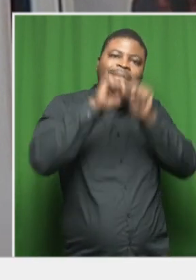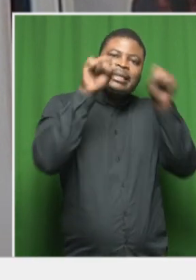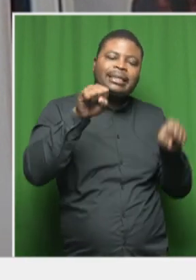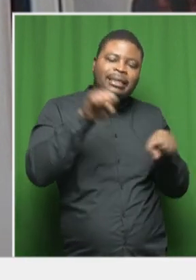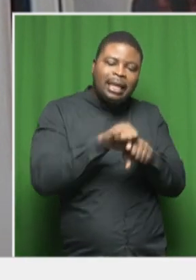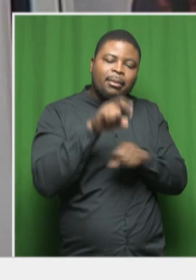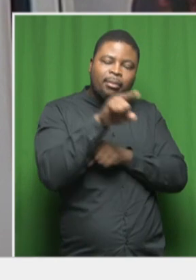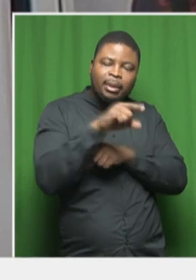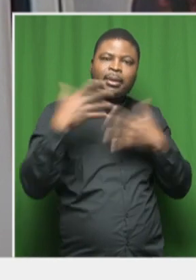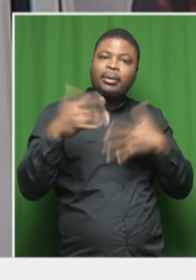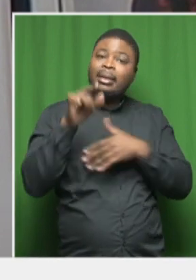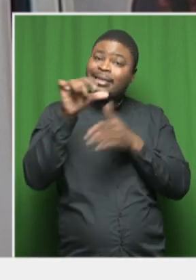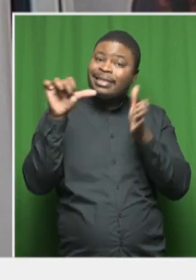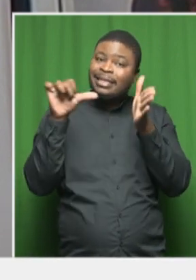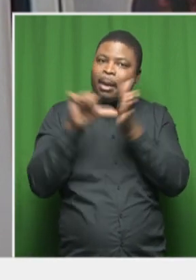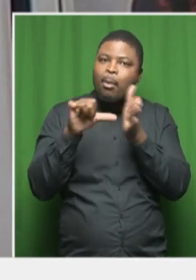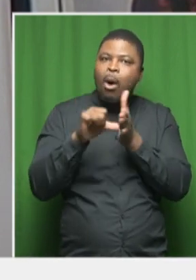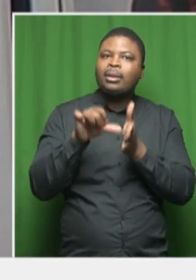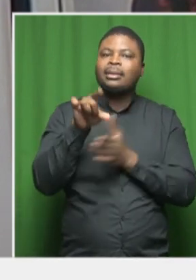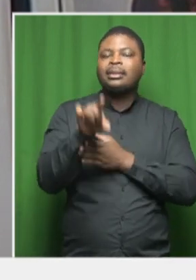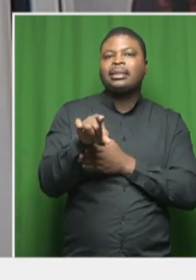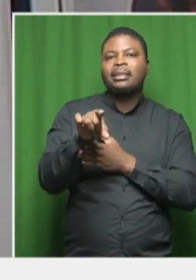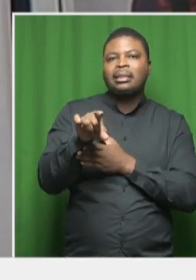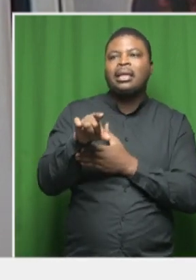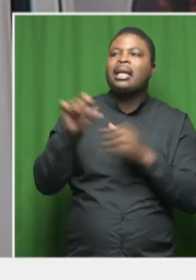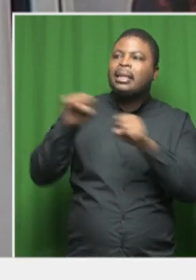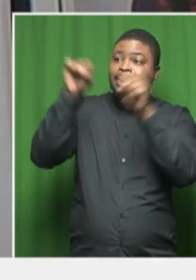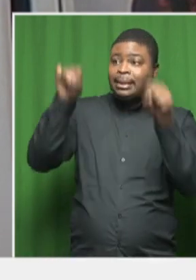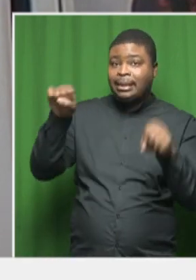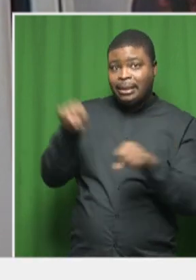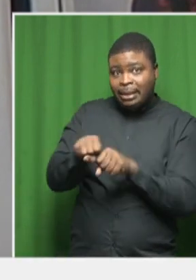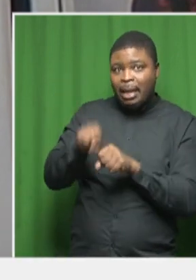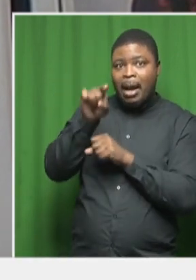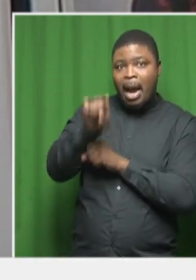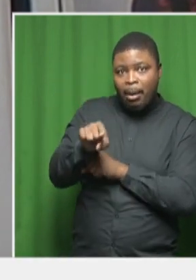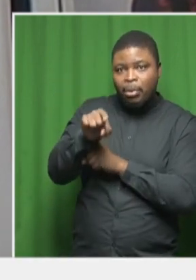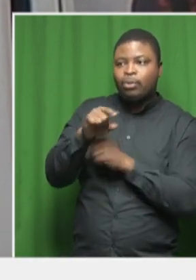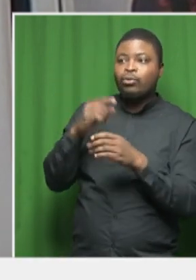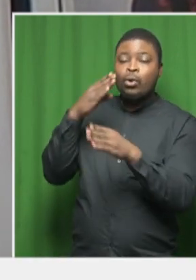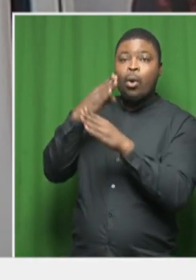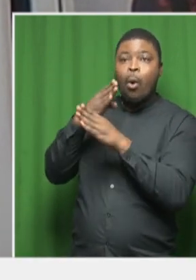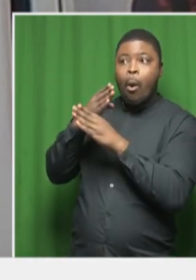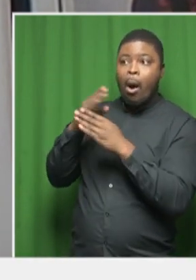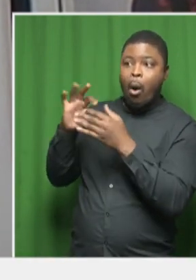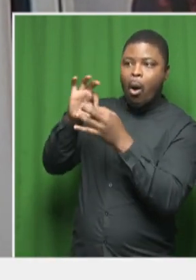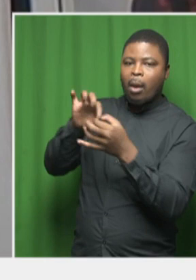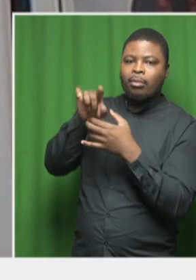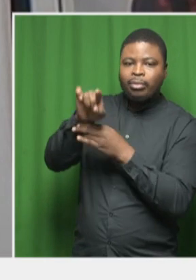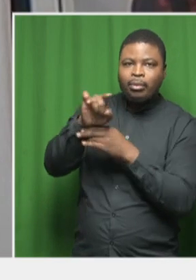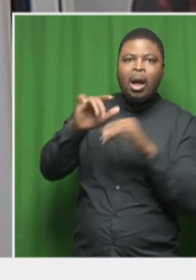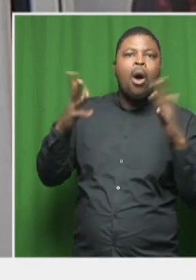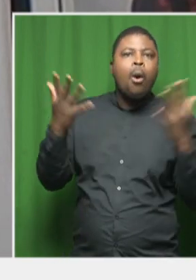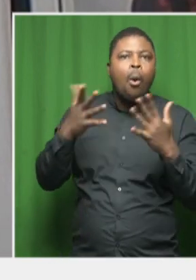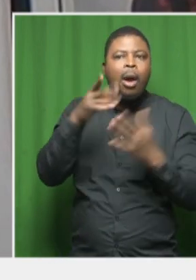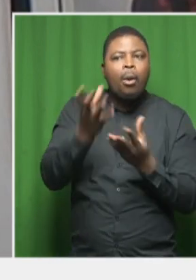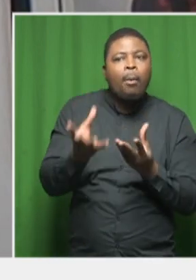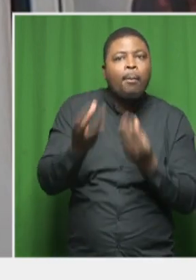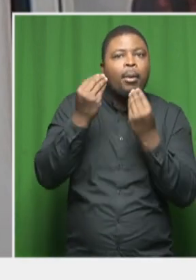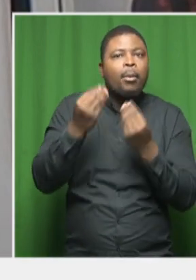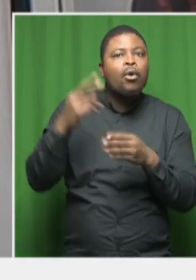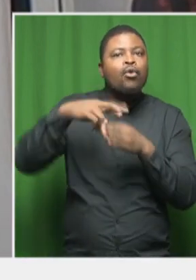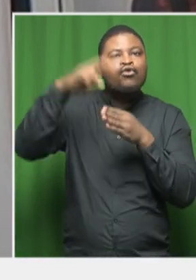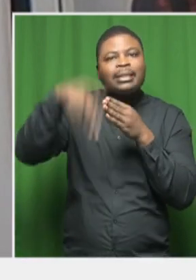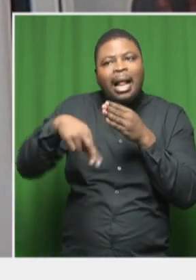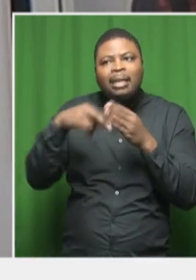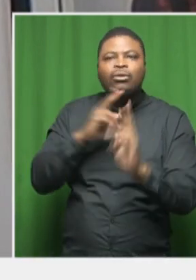quite an important system that you need to come to grips with. That's where all your marks will be, where you'll get your